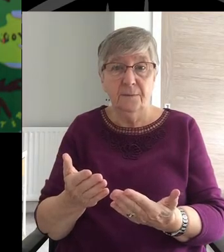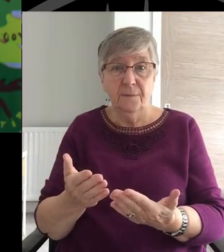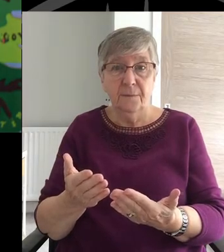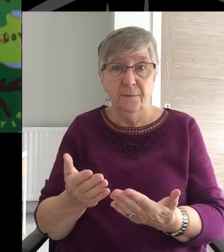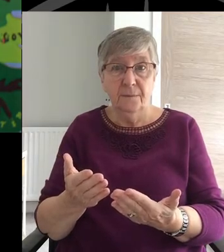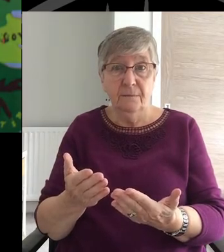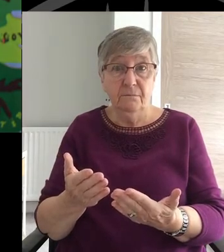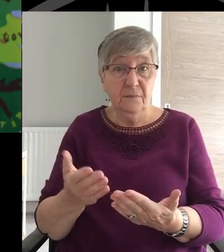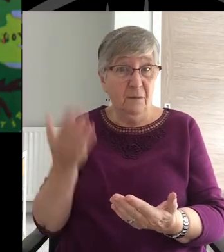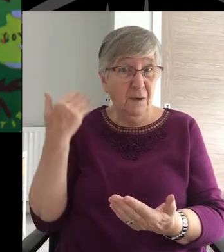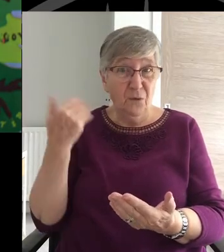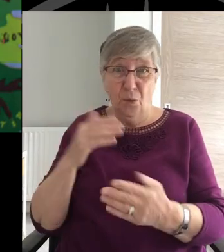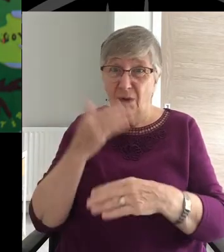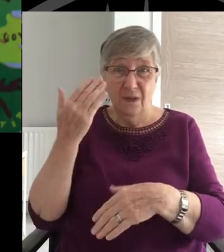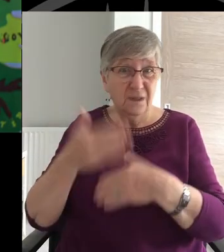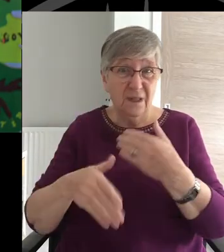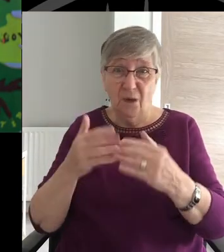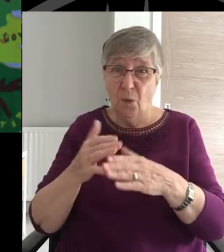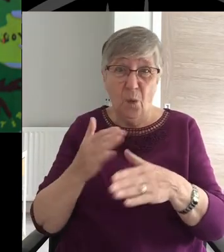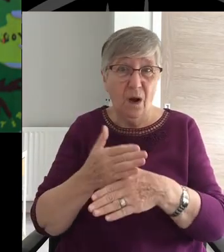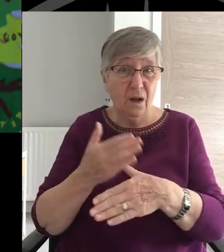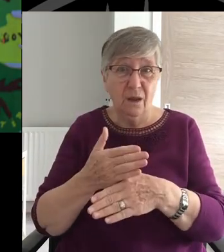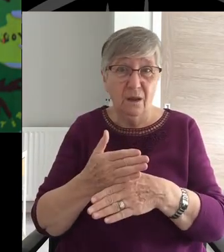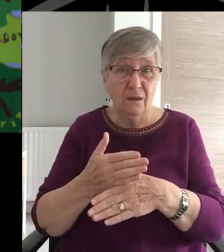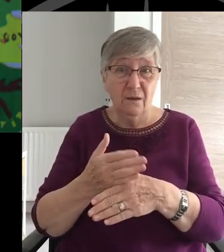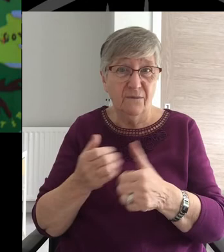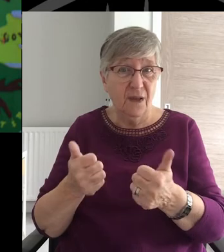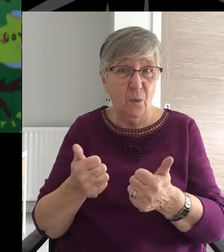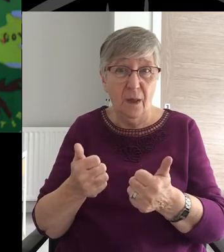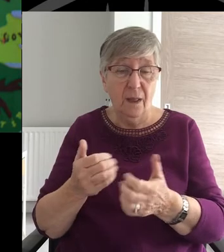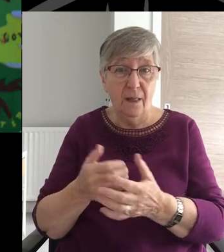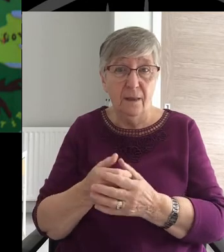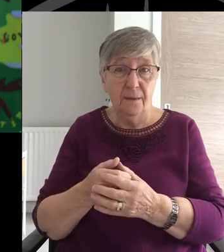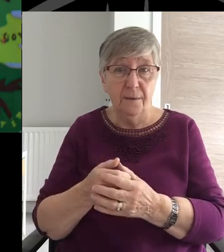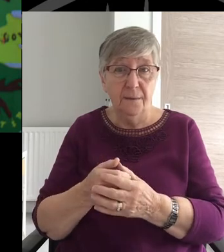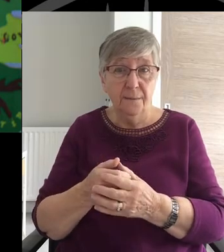It hasn't worked so very well, has it?